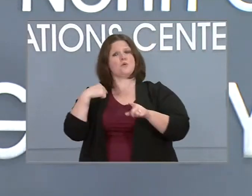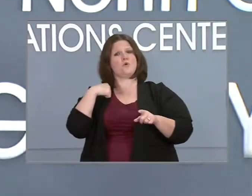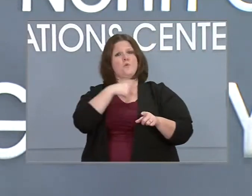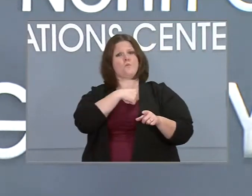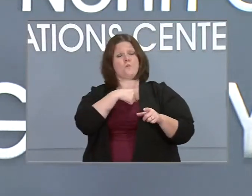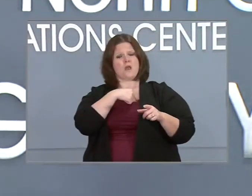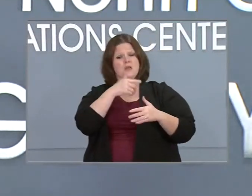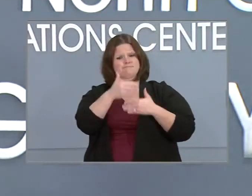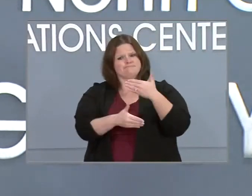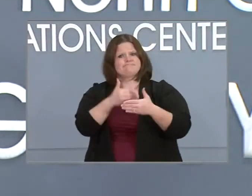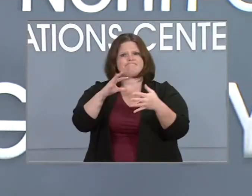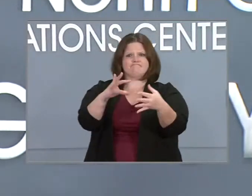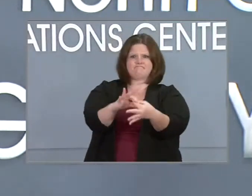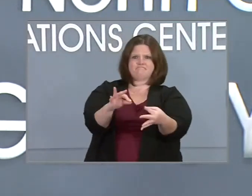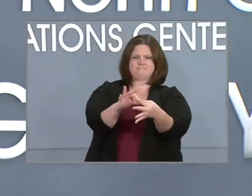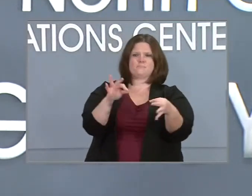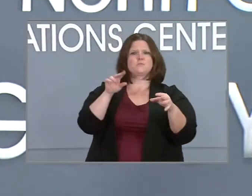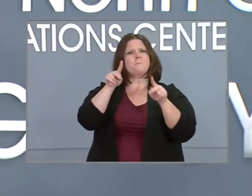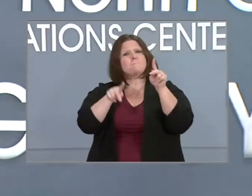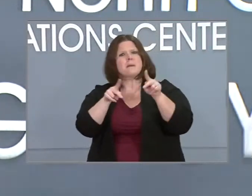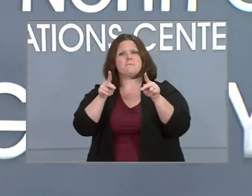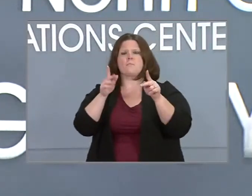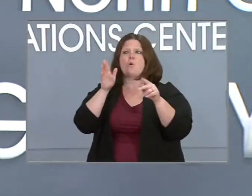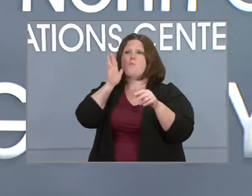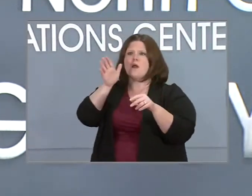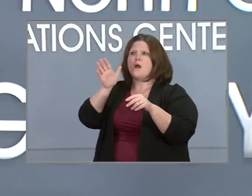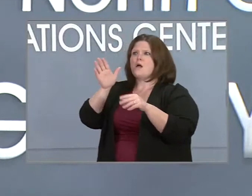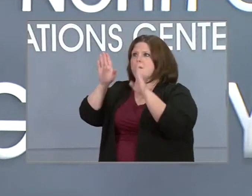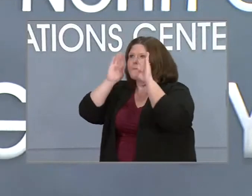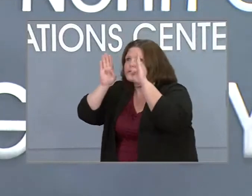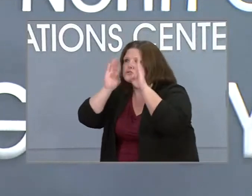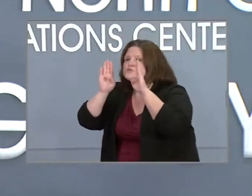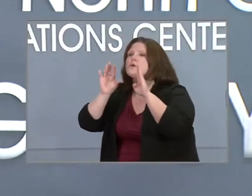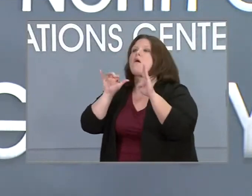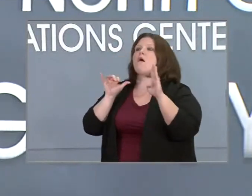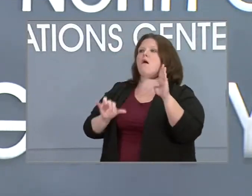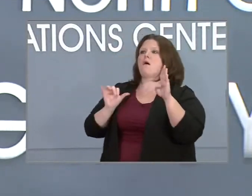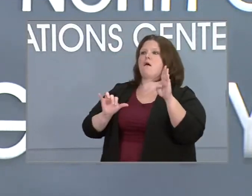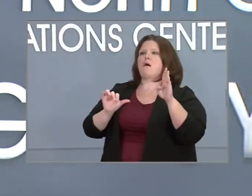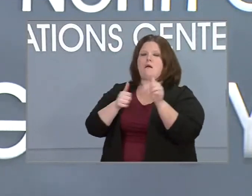to and that people are going to obey. And I